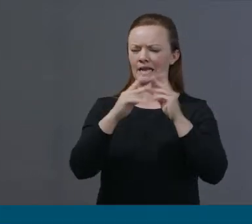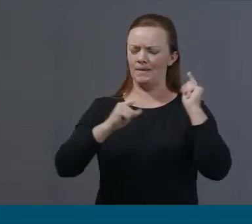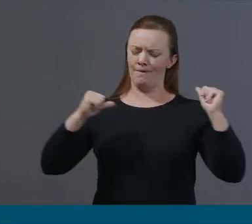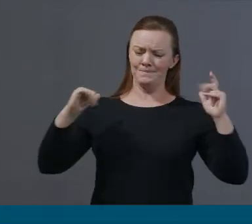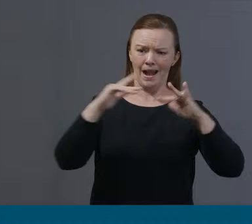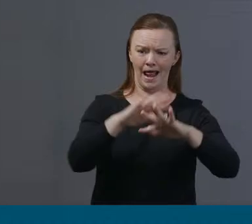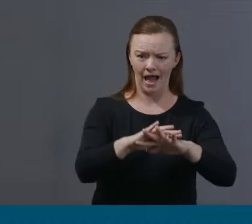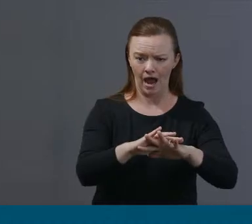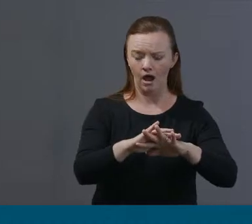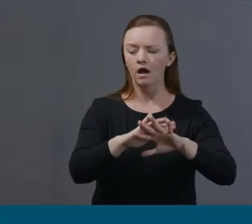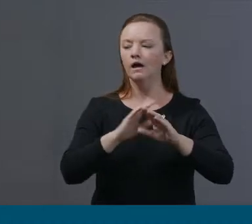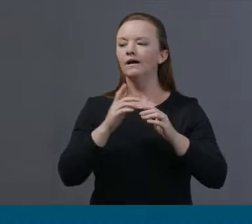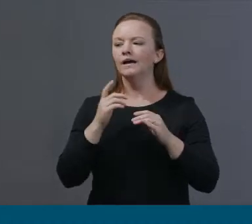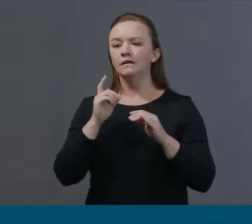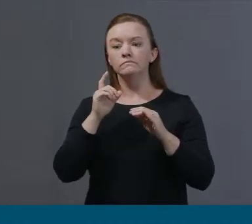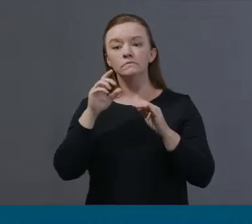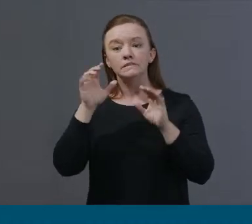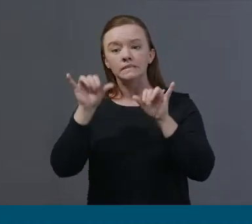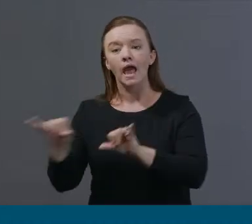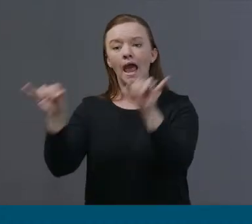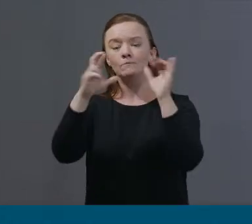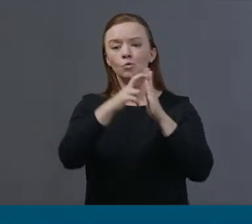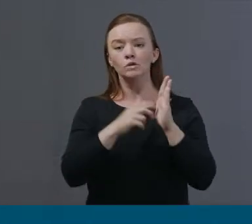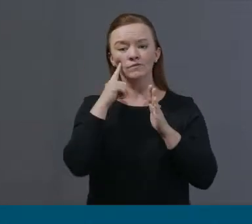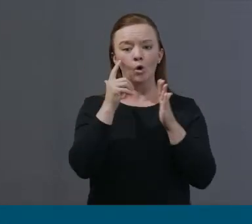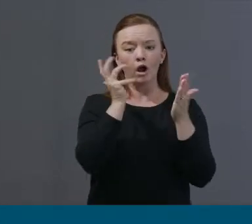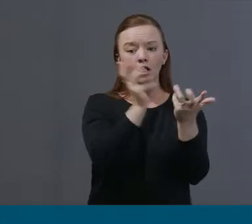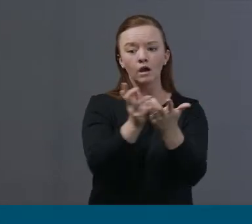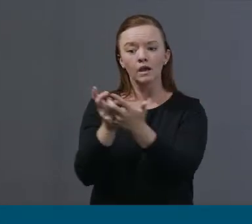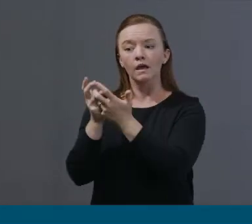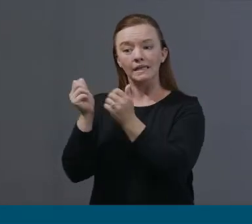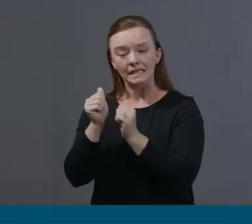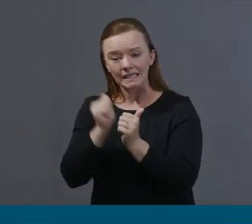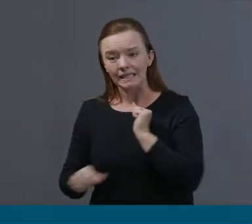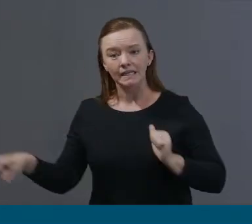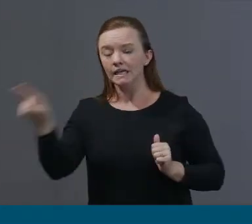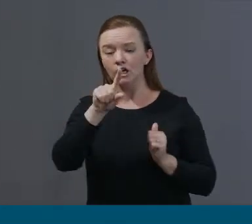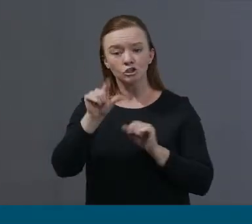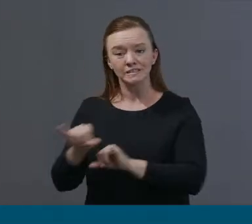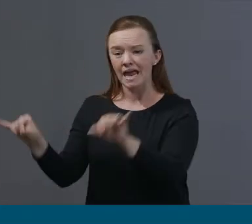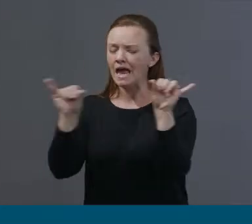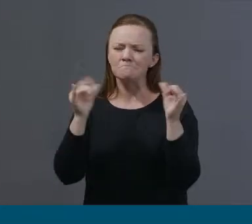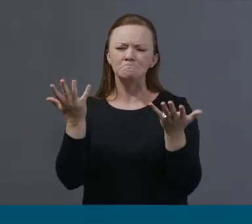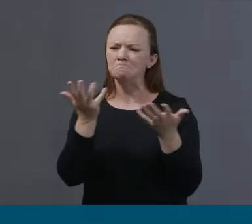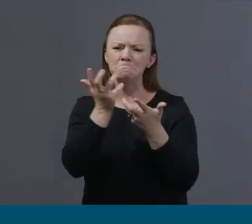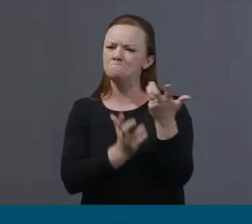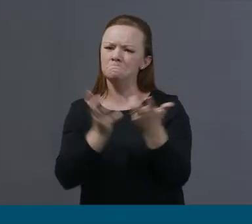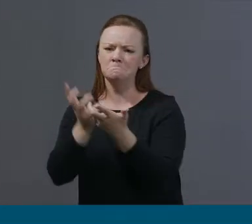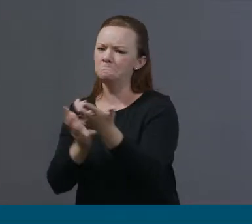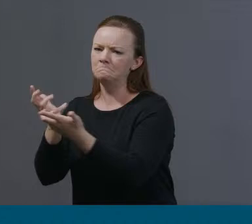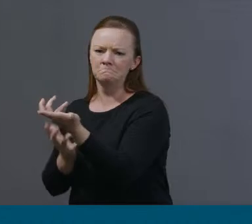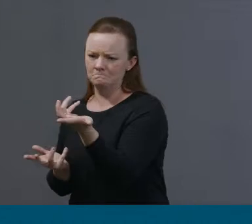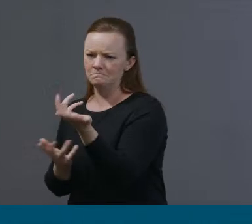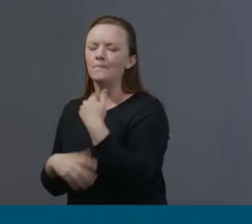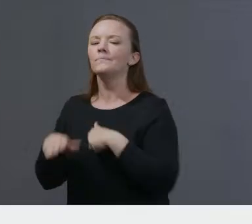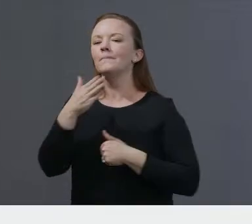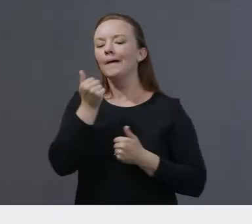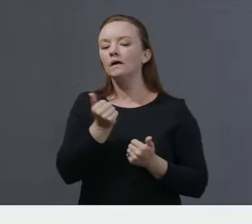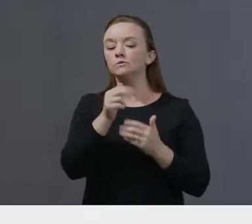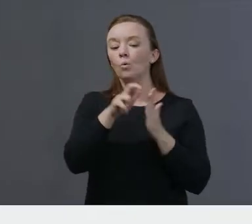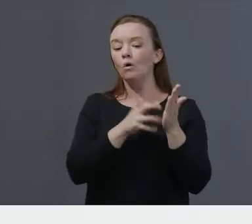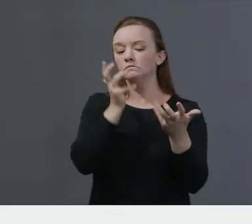tailor guidance to address the spread with local, informed by local information.